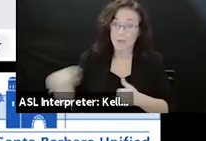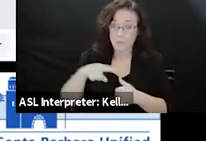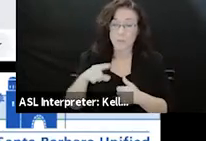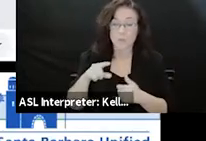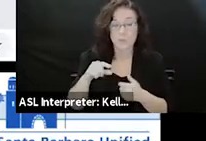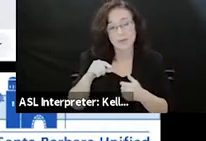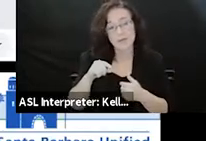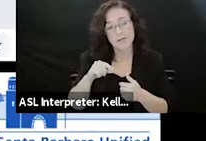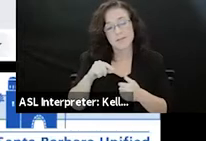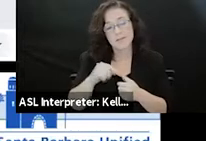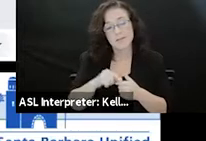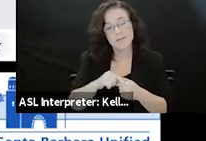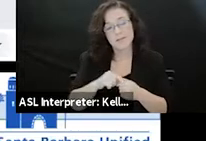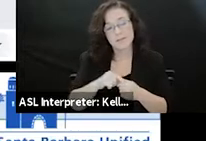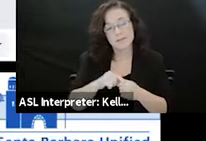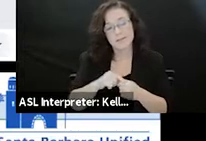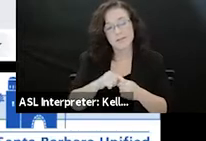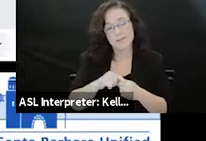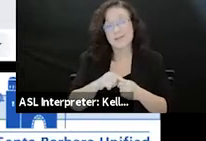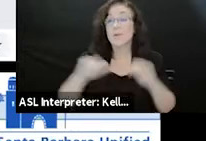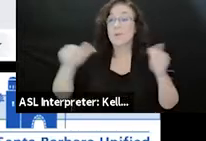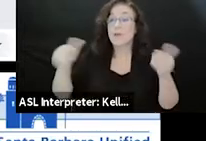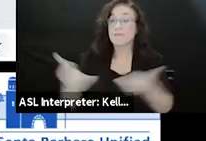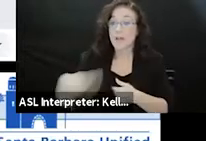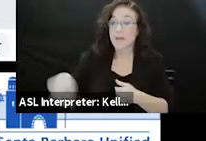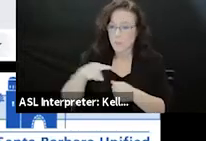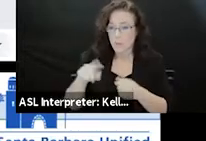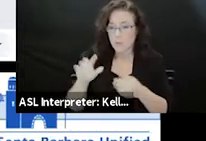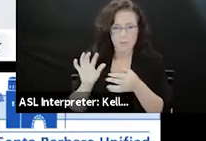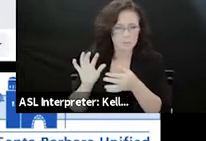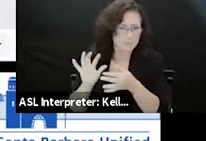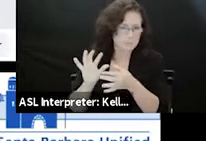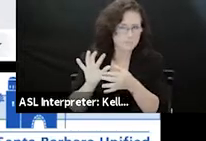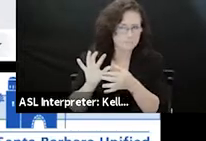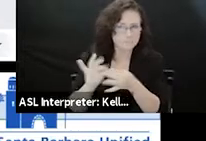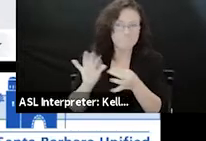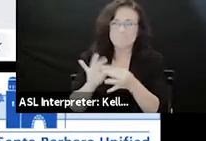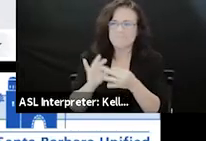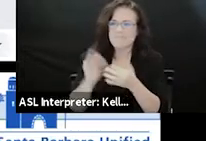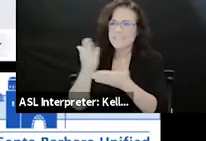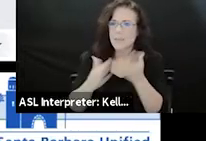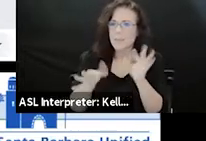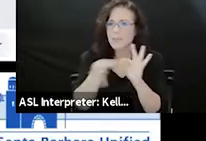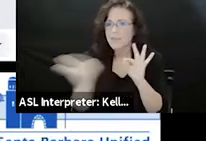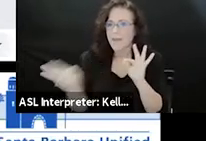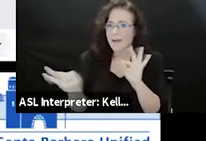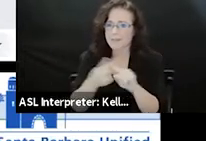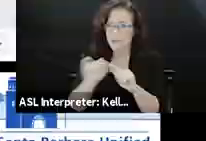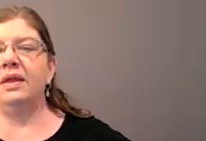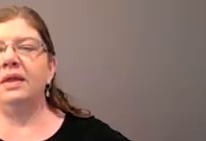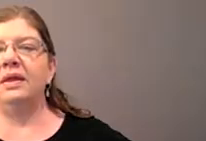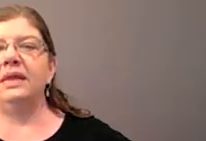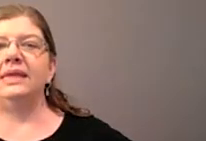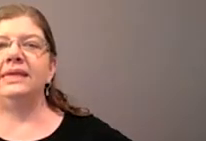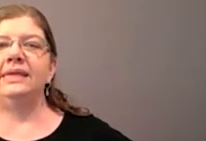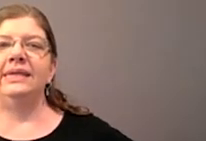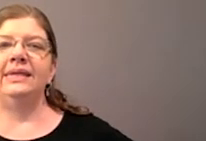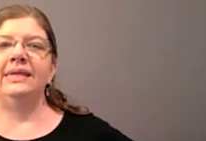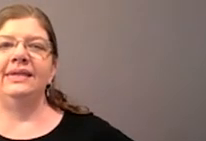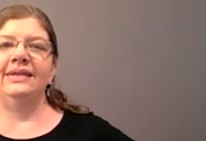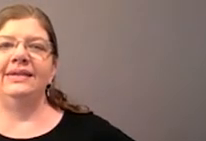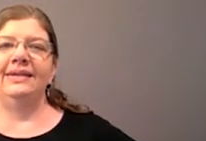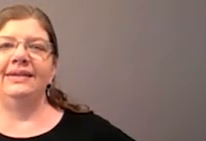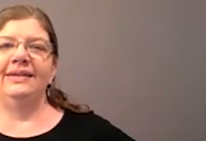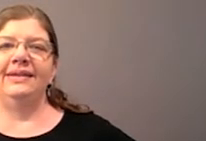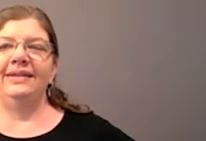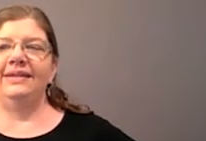us excuse me we invite you to recite to us the line some of the lines from his gorman's moving home oh